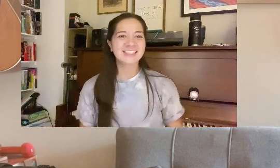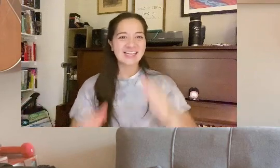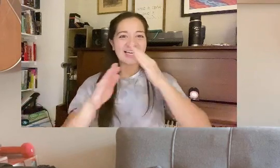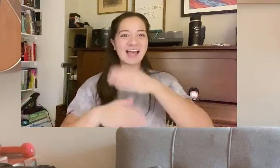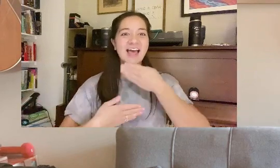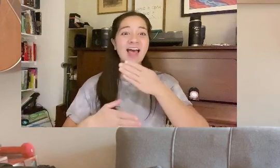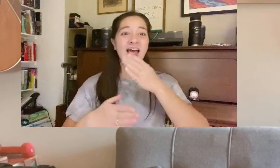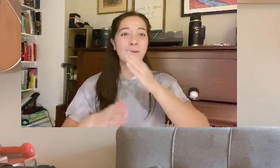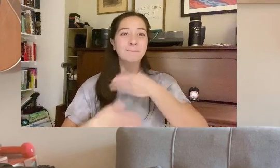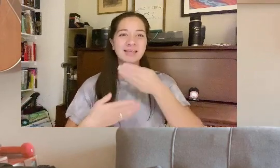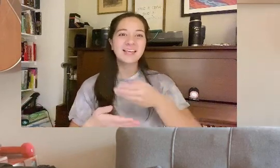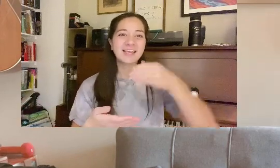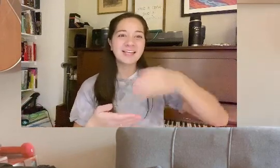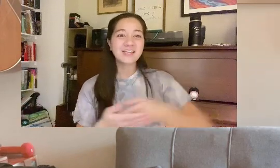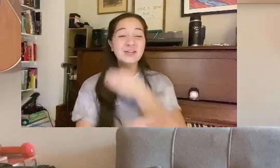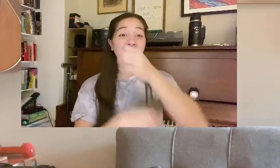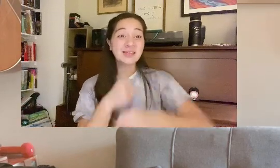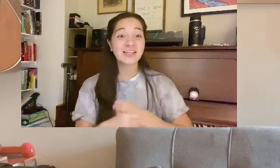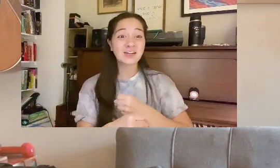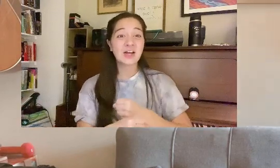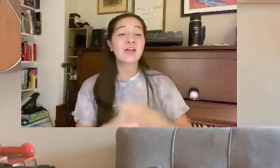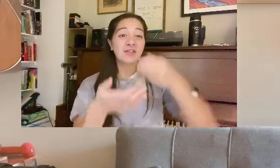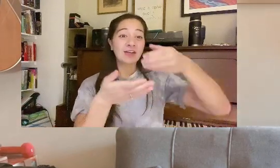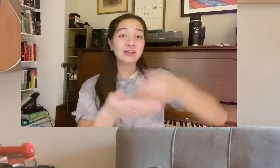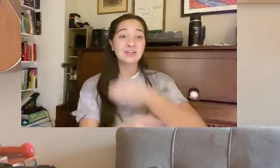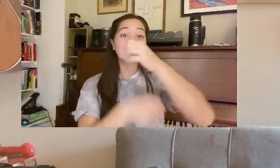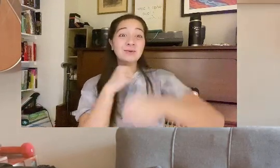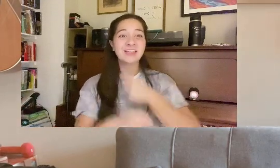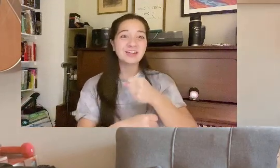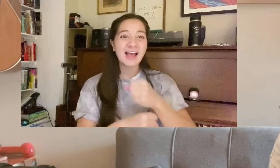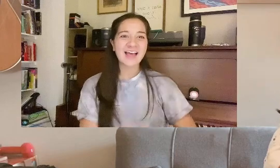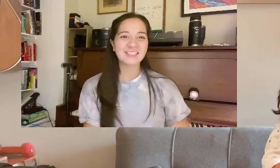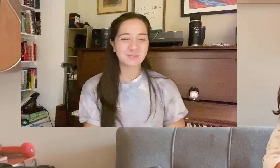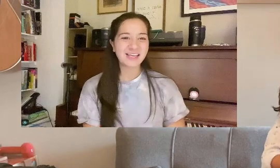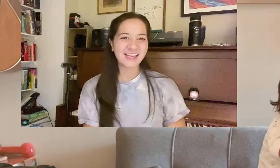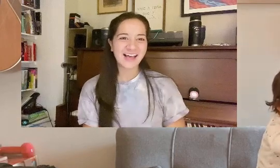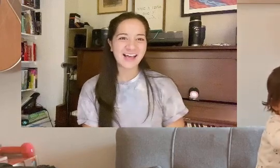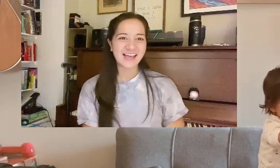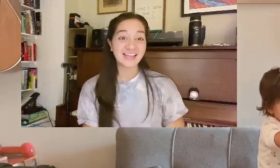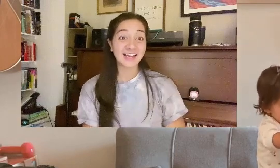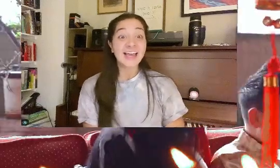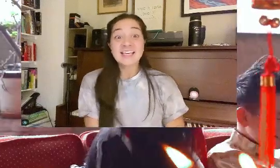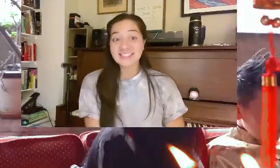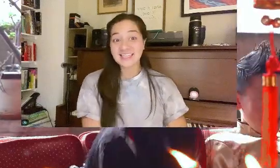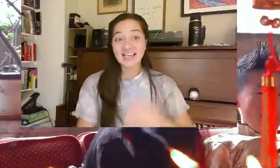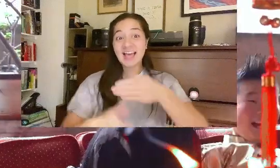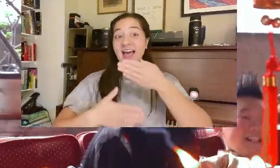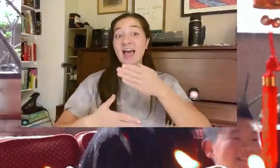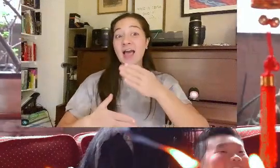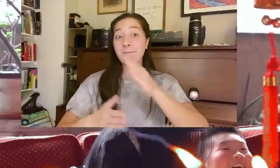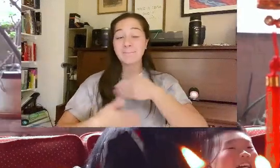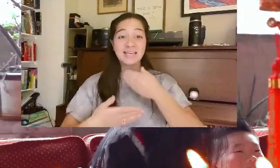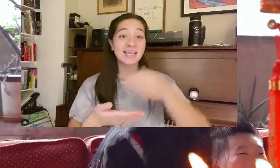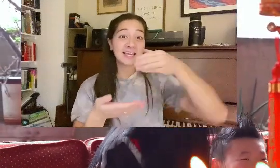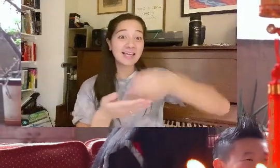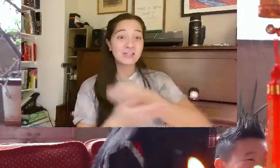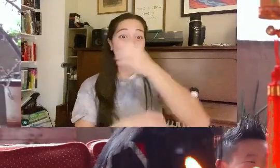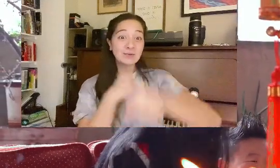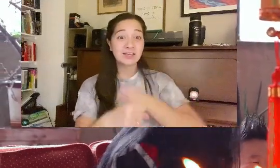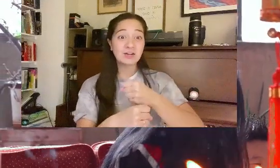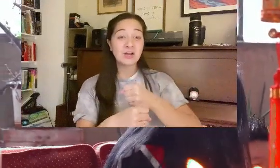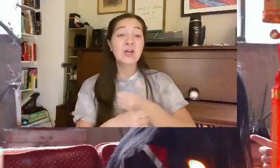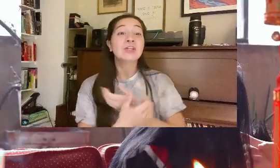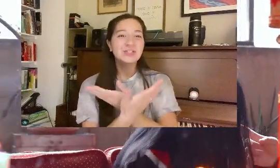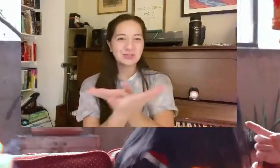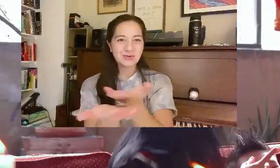everyone. Sing happy new year. The new year has begun. Sing happy